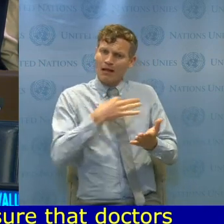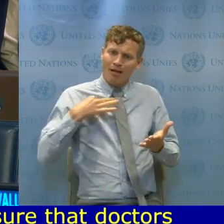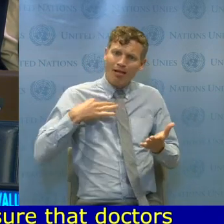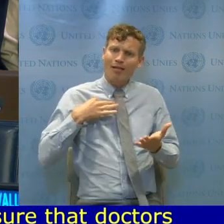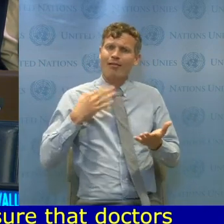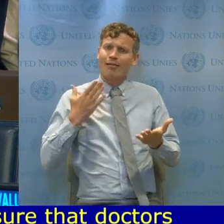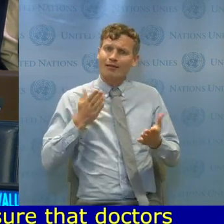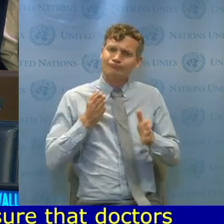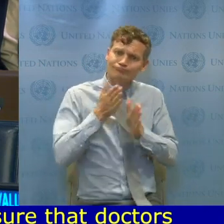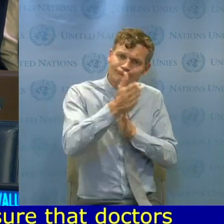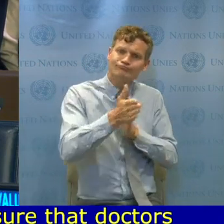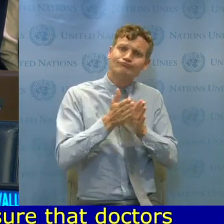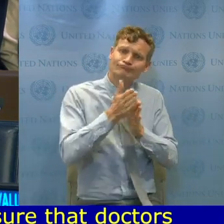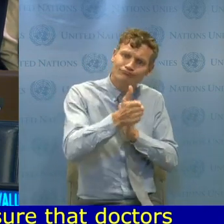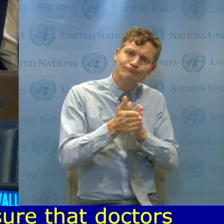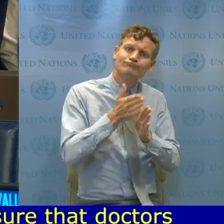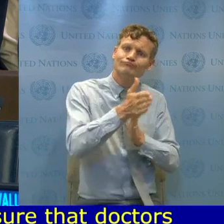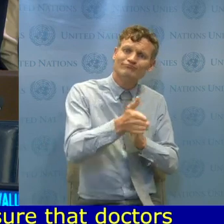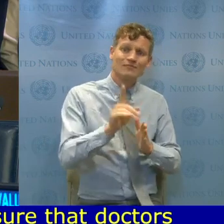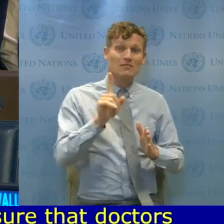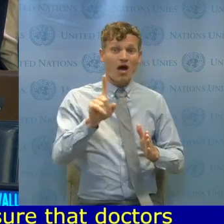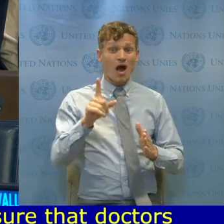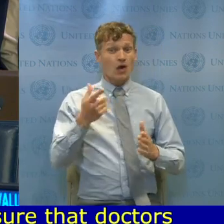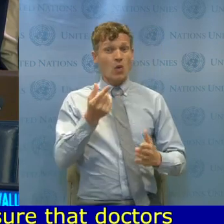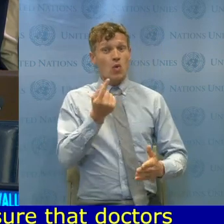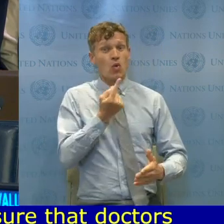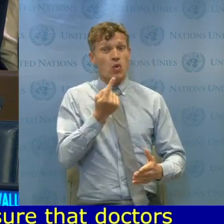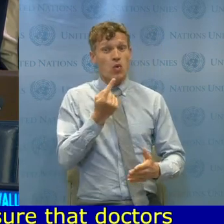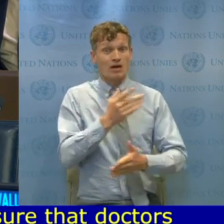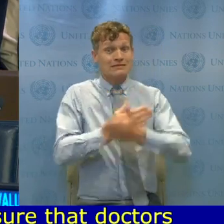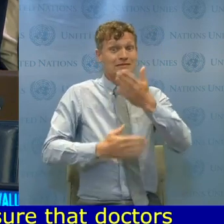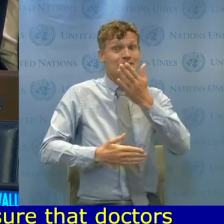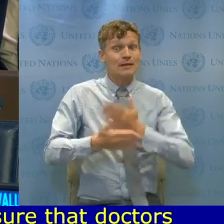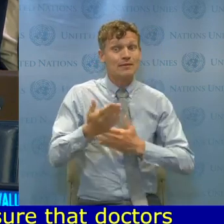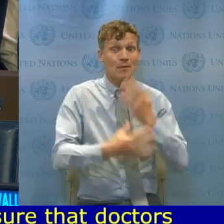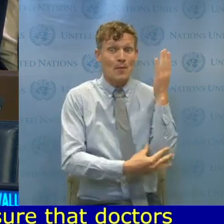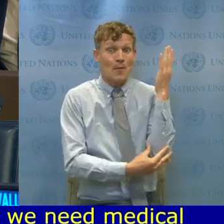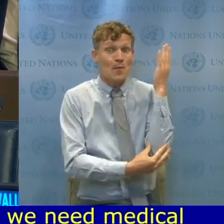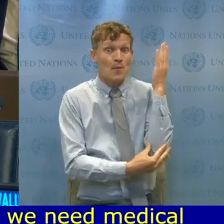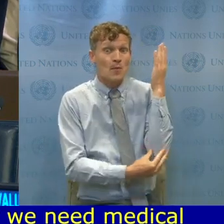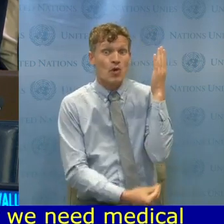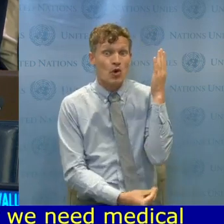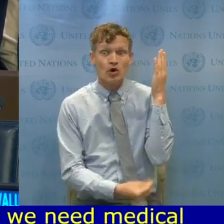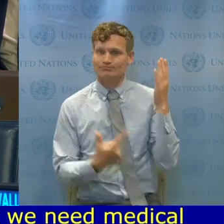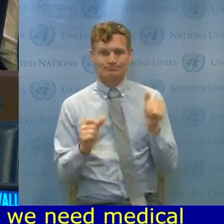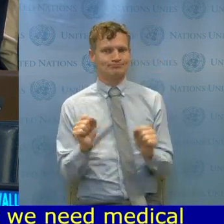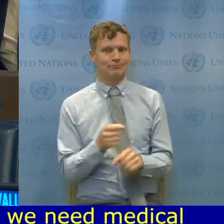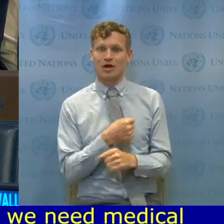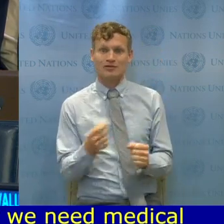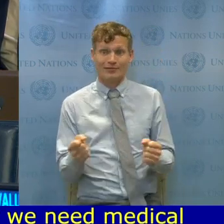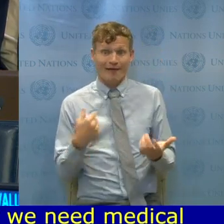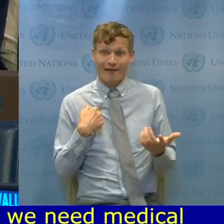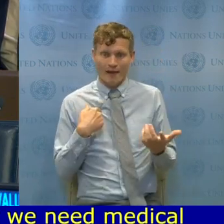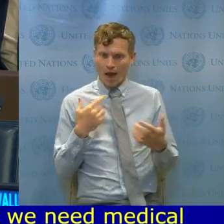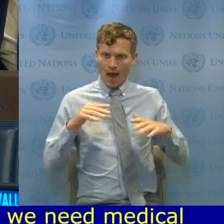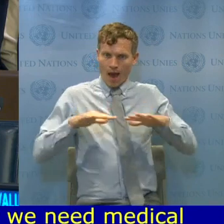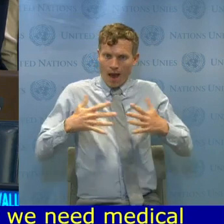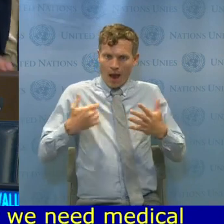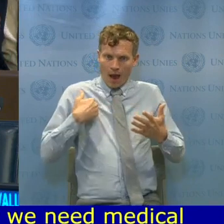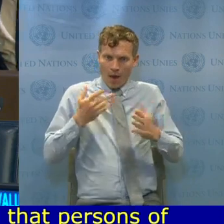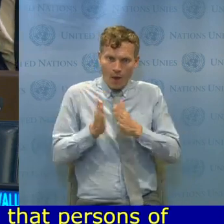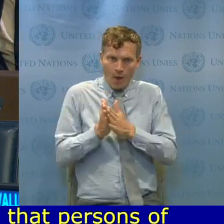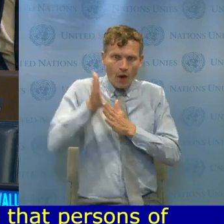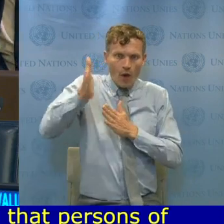persons of lower income find it difficult to obtain medical care, to travel, and